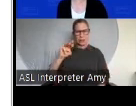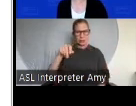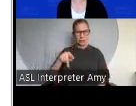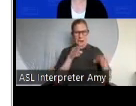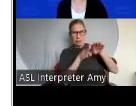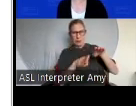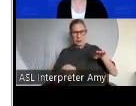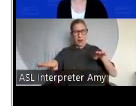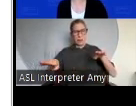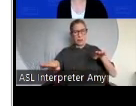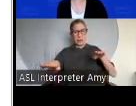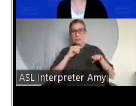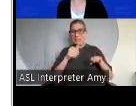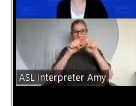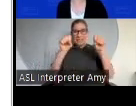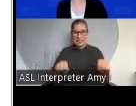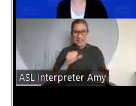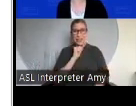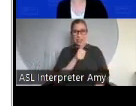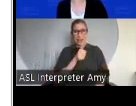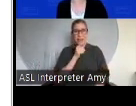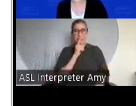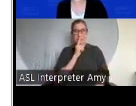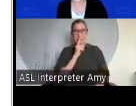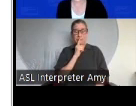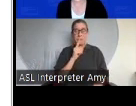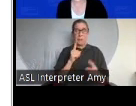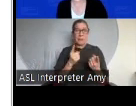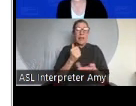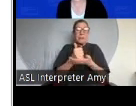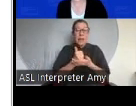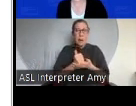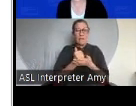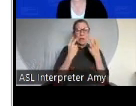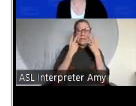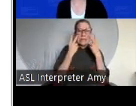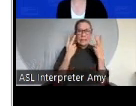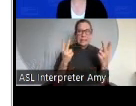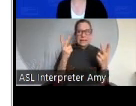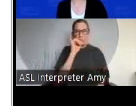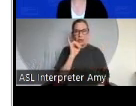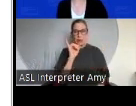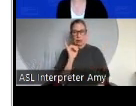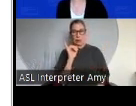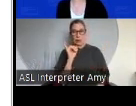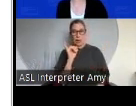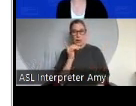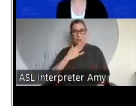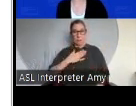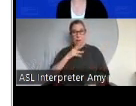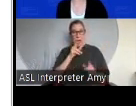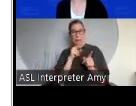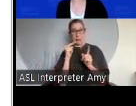like a station per se. It would just be helpful to see kind of what they might look like from a pedestrian perspective,